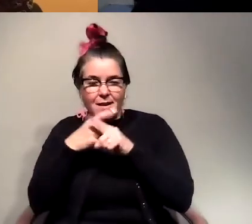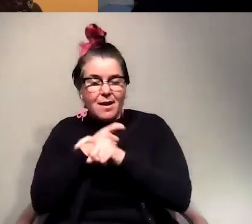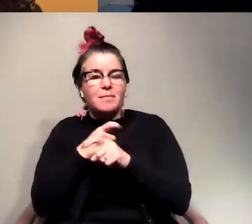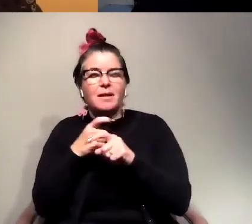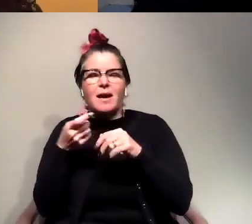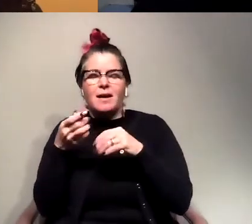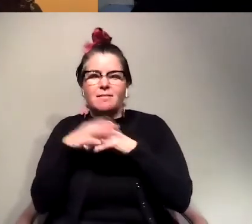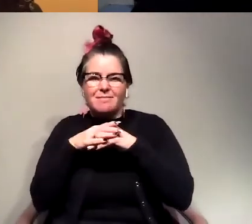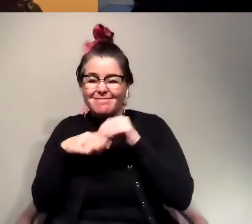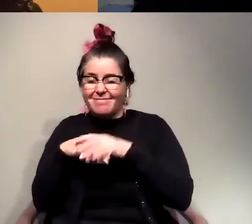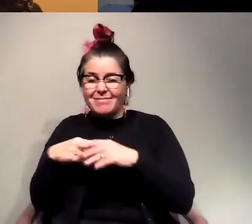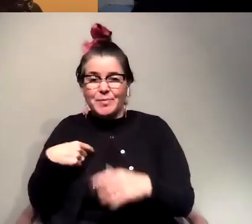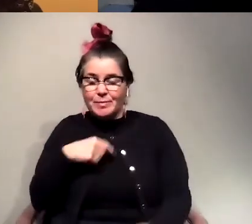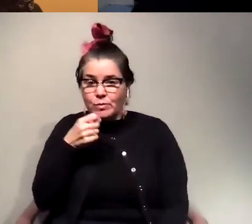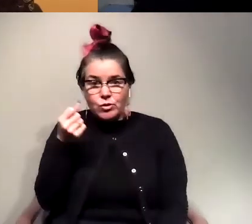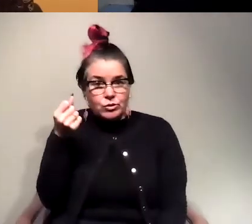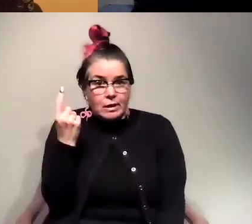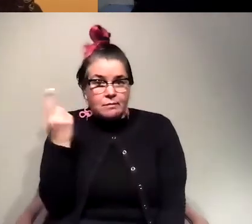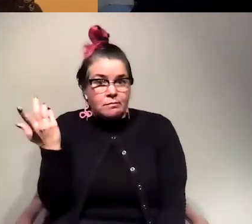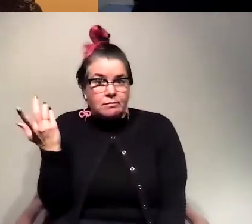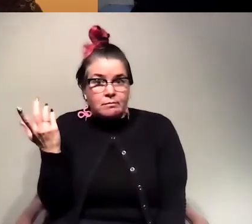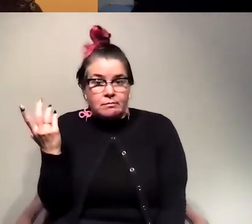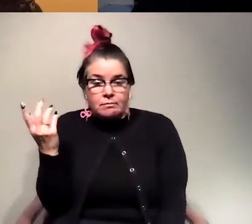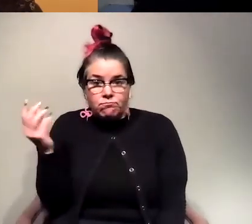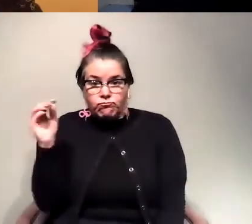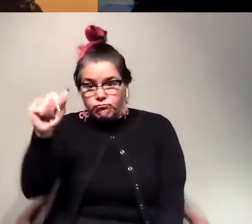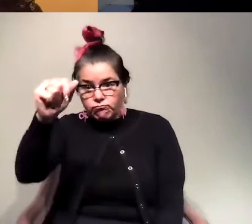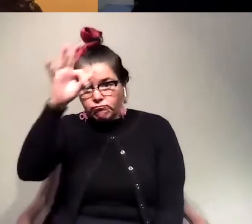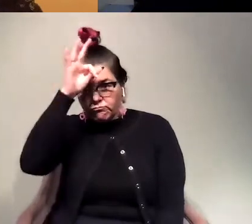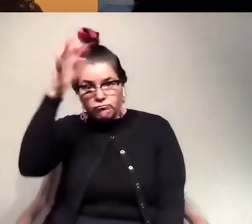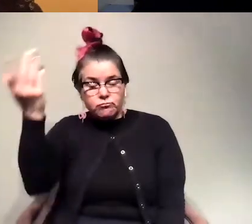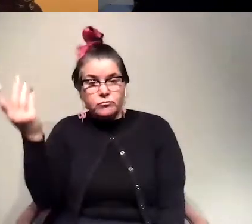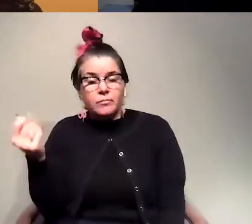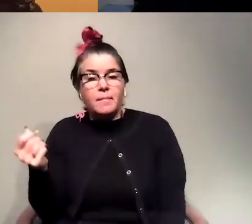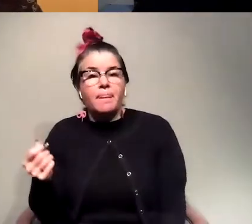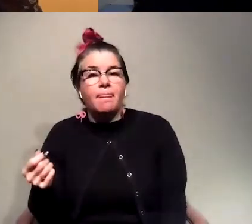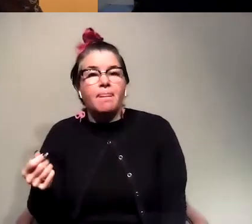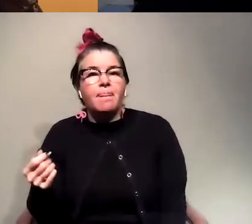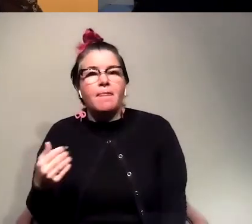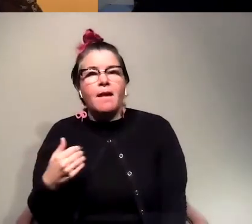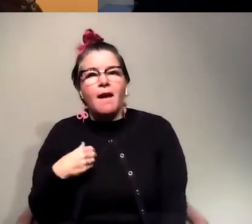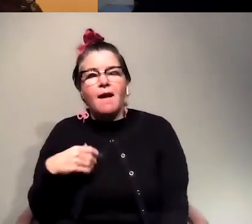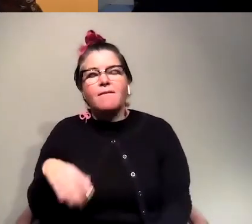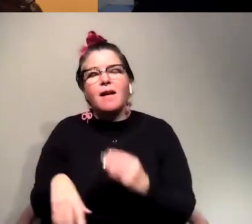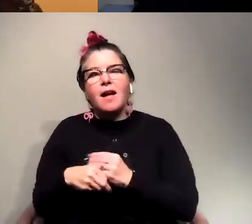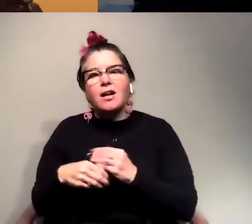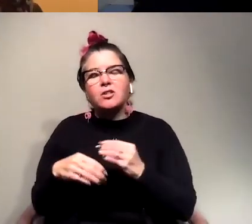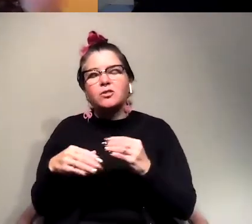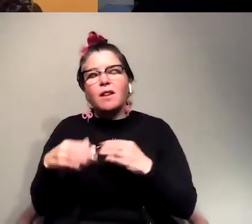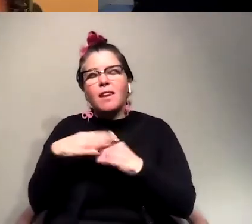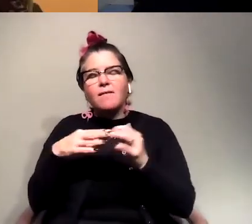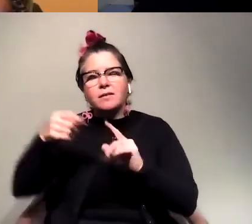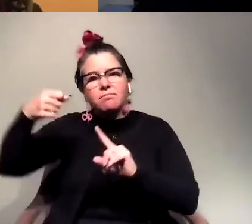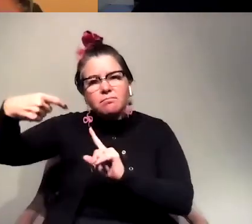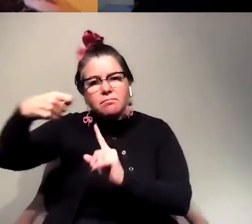brains that we don't understand at all yet. Like we don't, there's these extra levels of signaling, extra levels